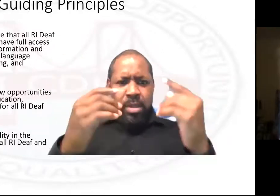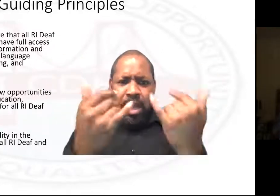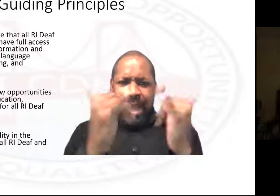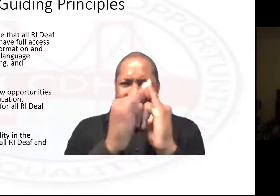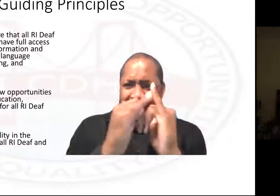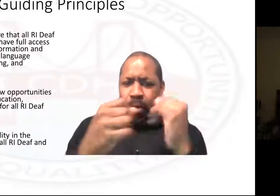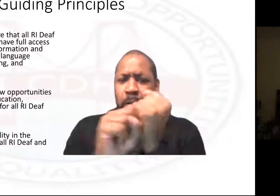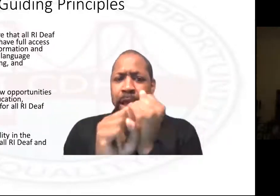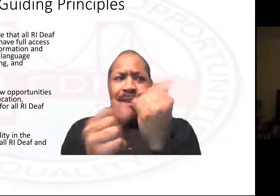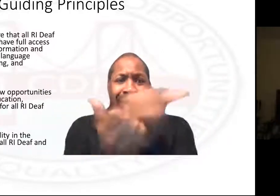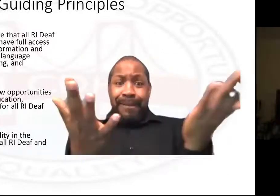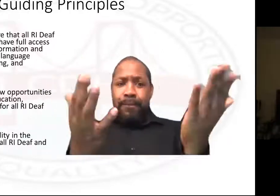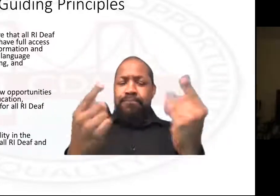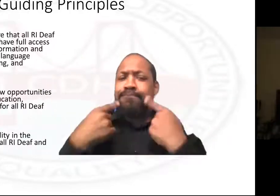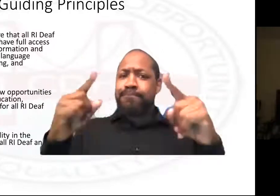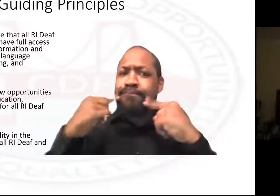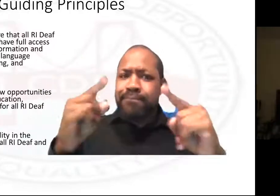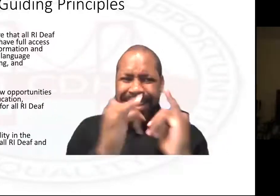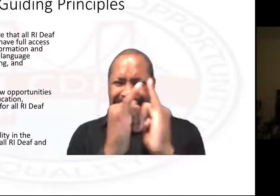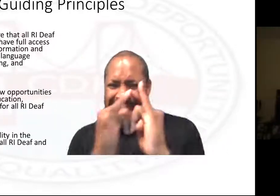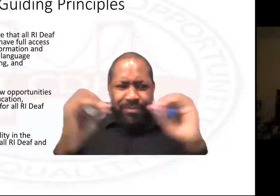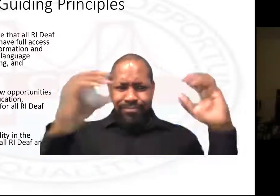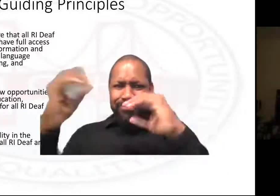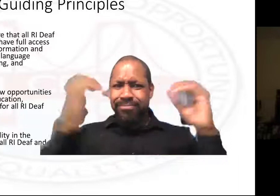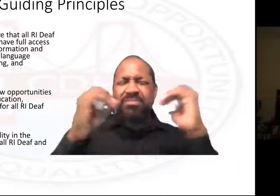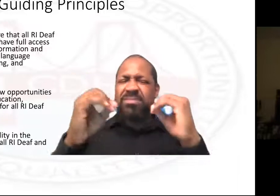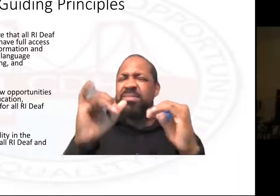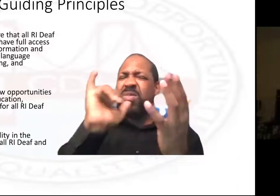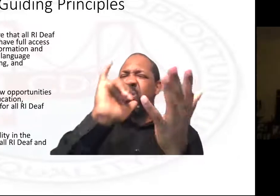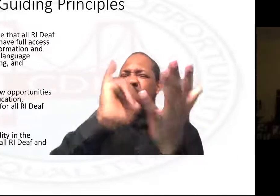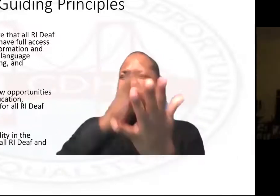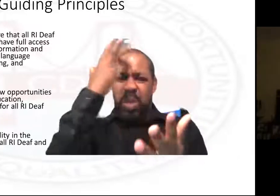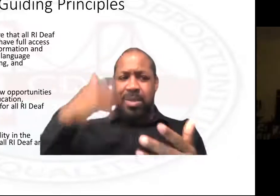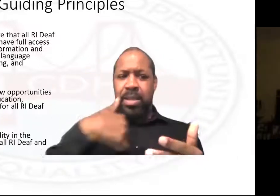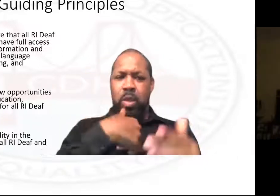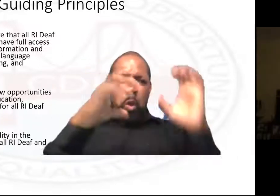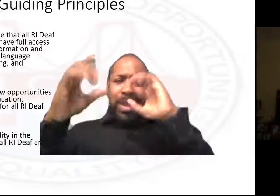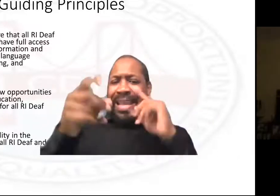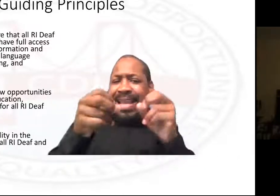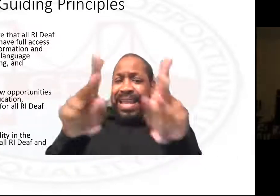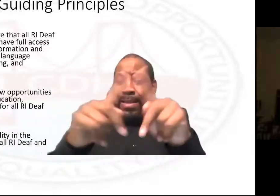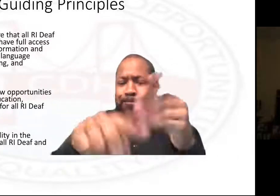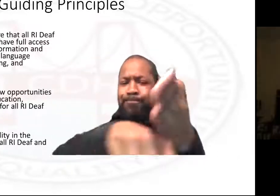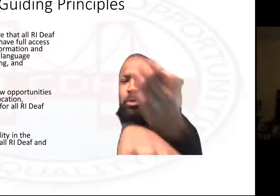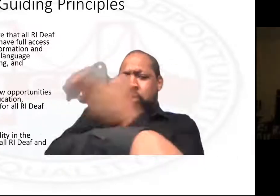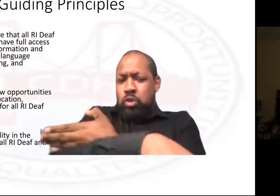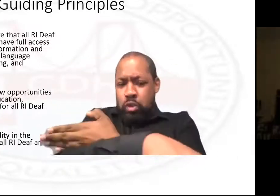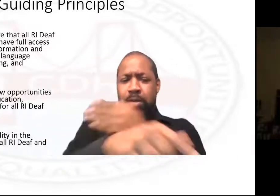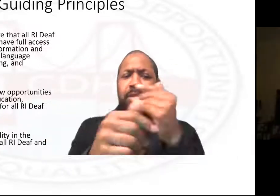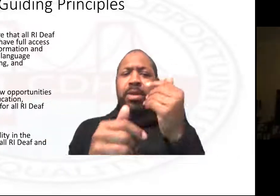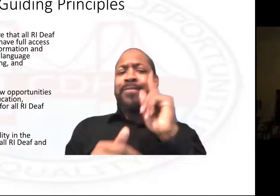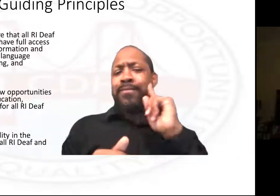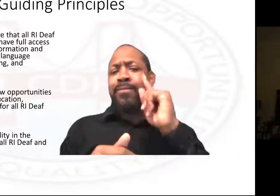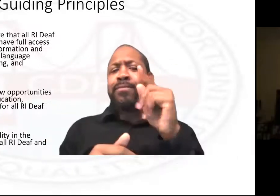satisfactory services. That is one of the things that we make sure that we provide those kind of resources and access